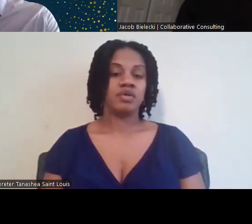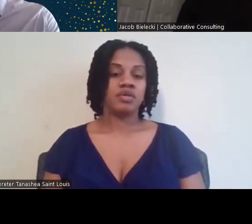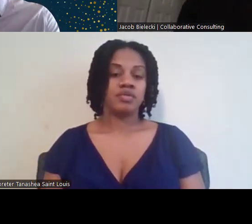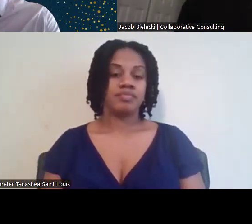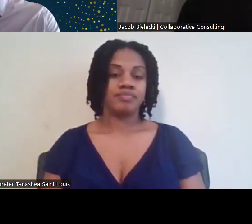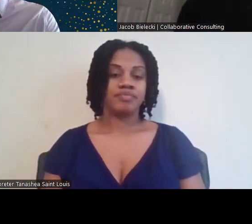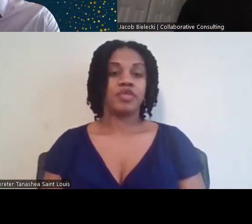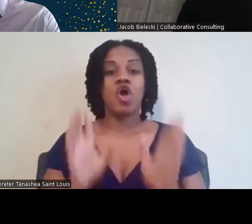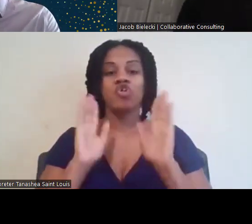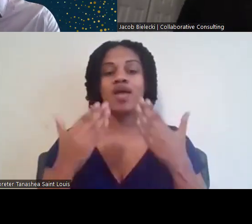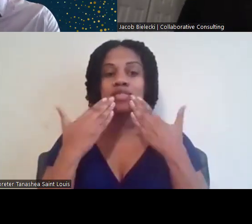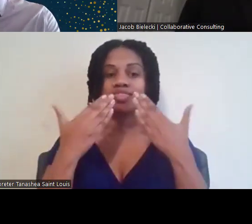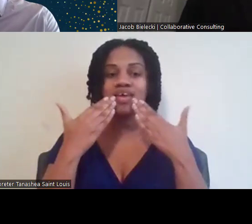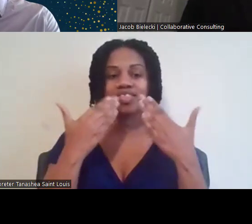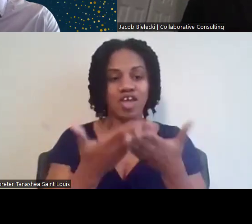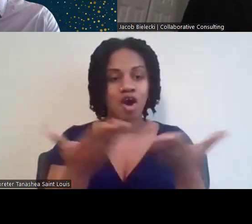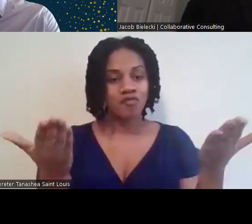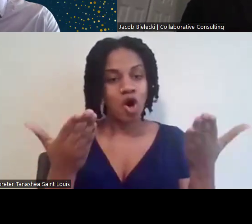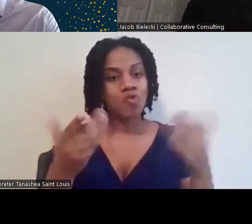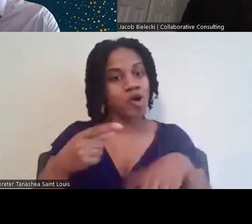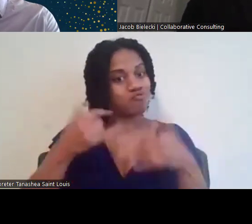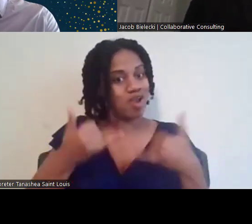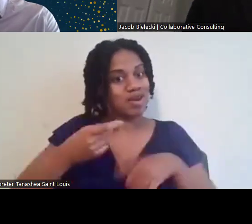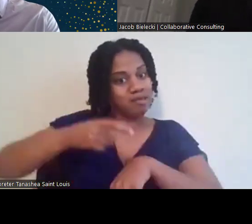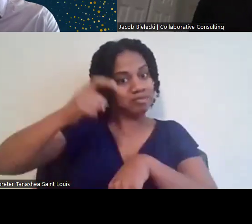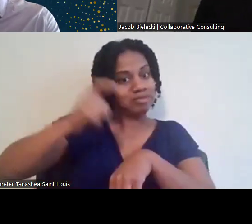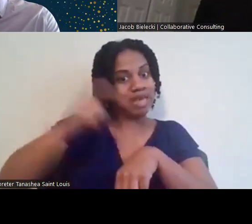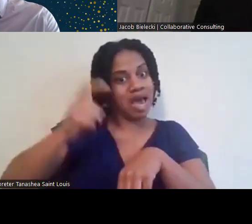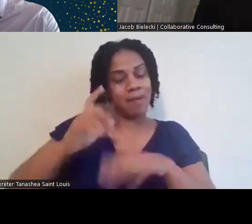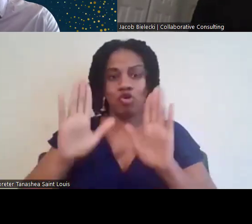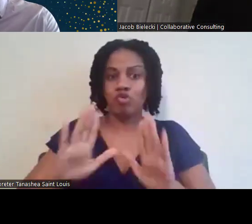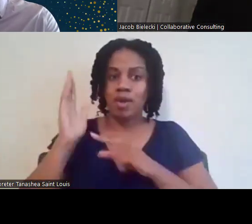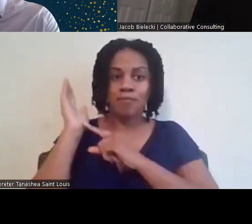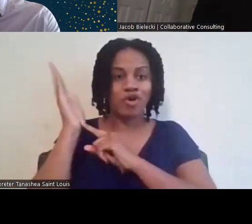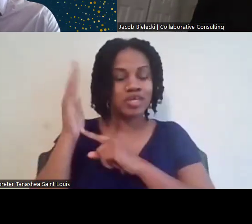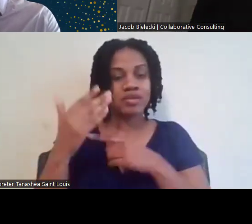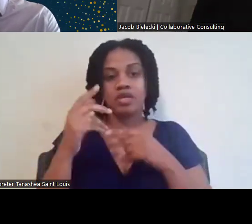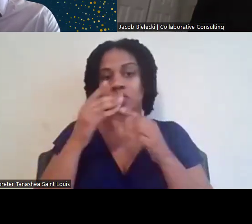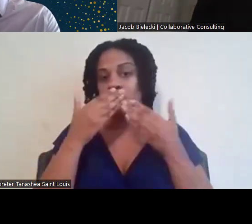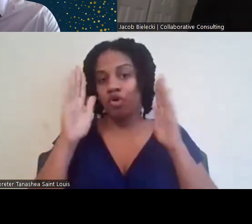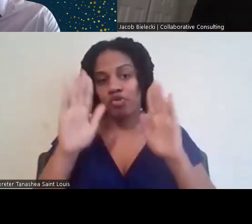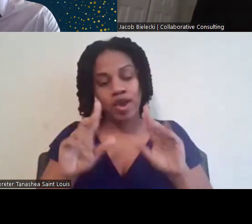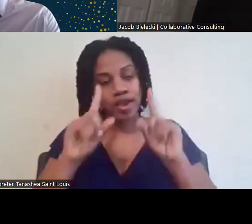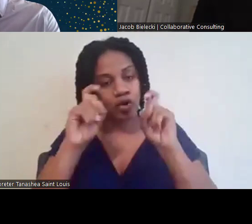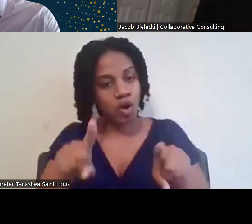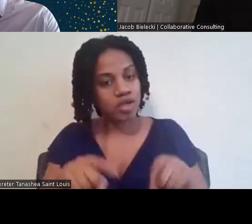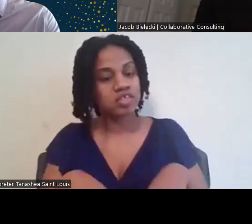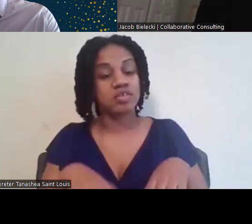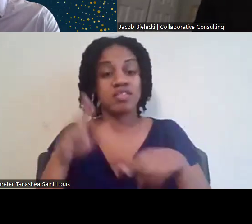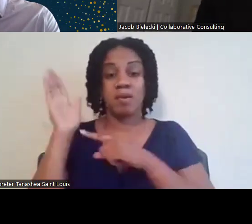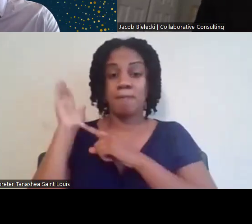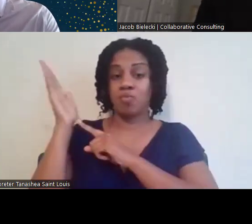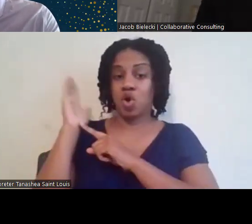Great. Well, thank you, everybody. We are at time. What a great presentation today and great questions. Again, the